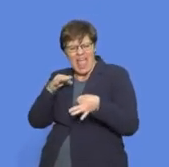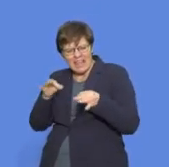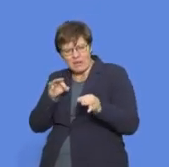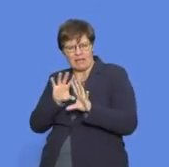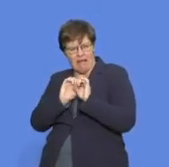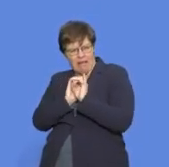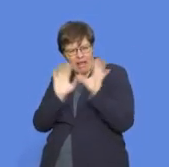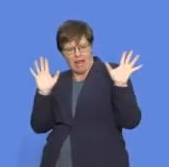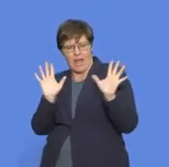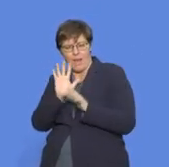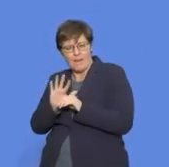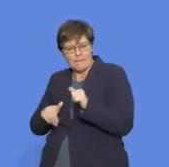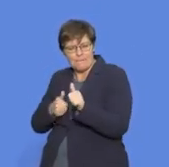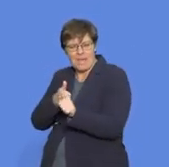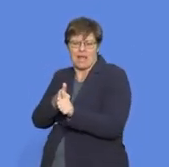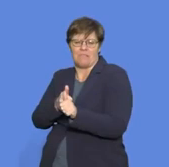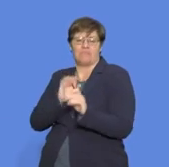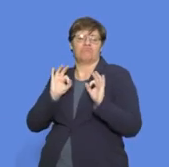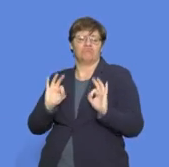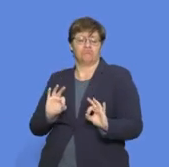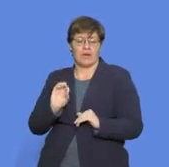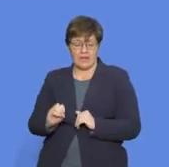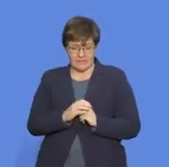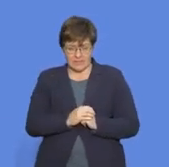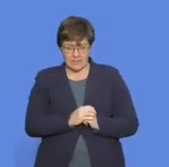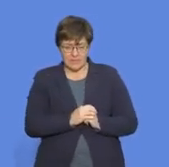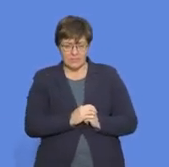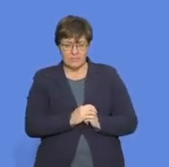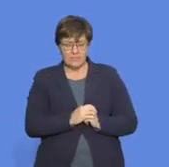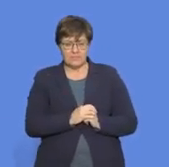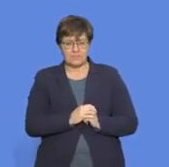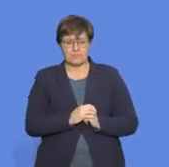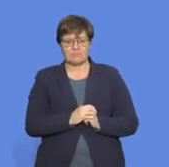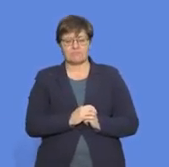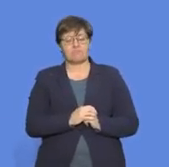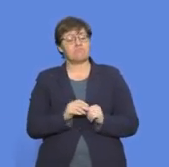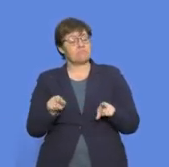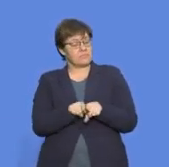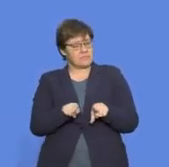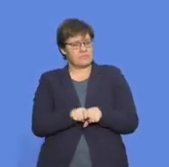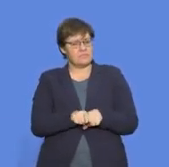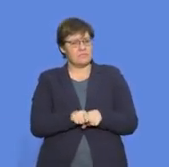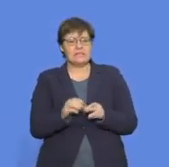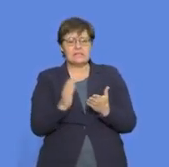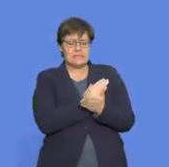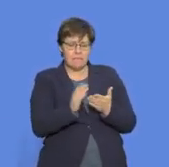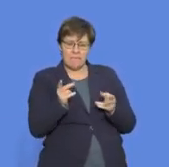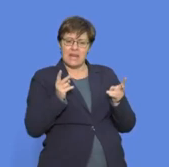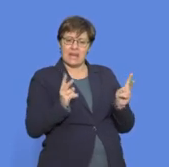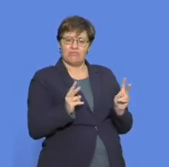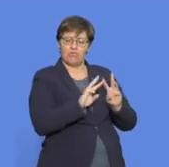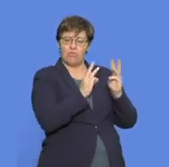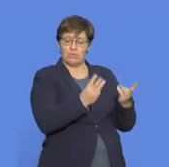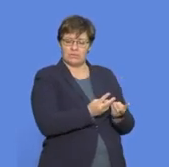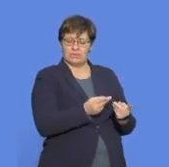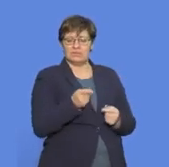lots of backup evidence for that explanation. And again, it's an aspect, it's some aspect of the natural world because we